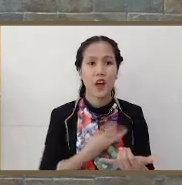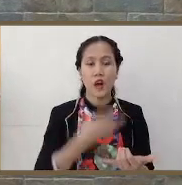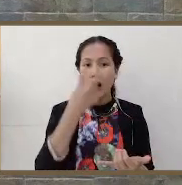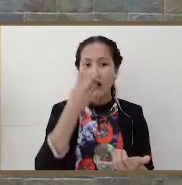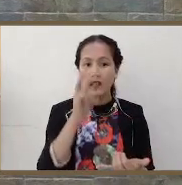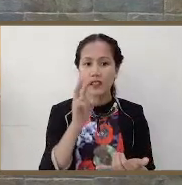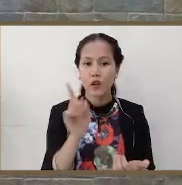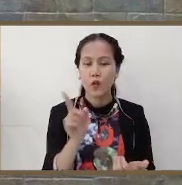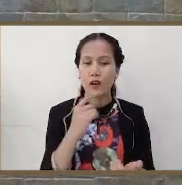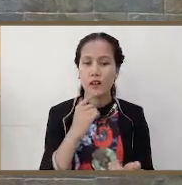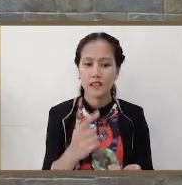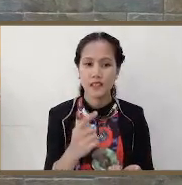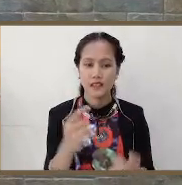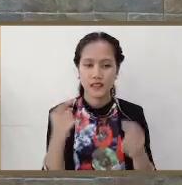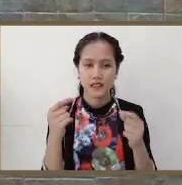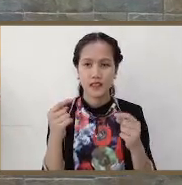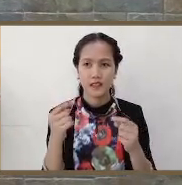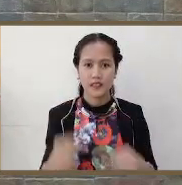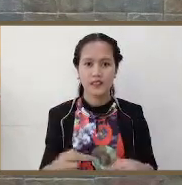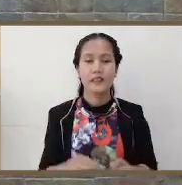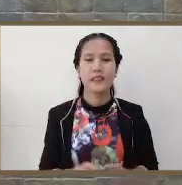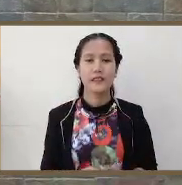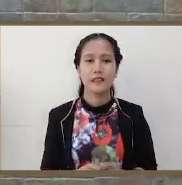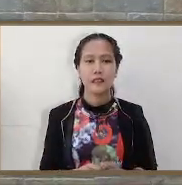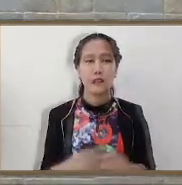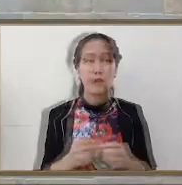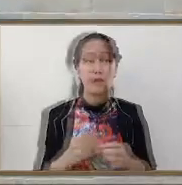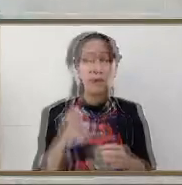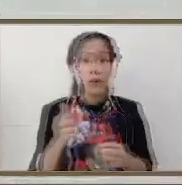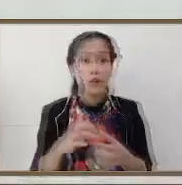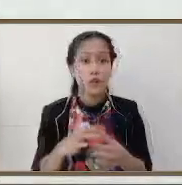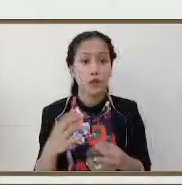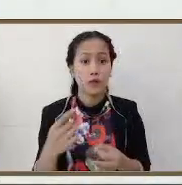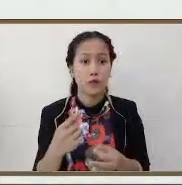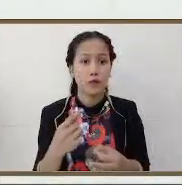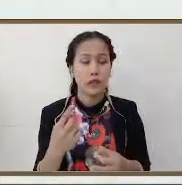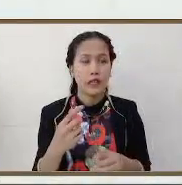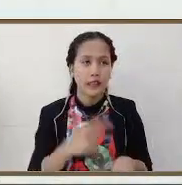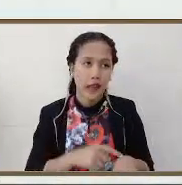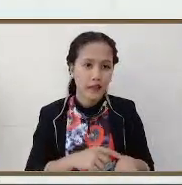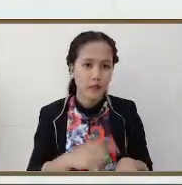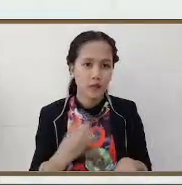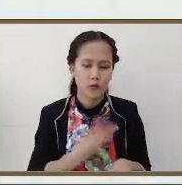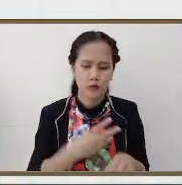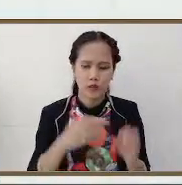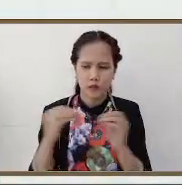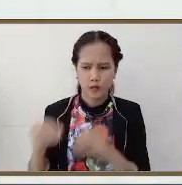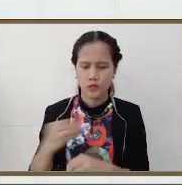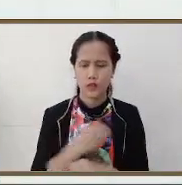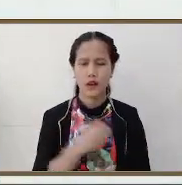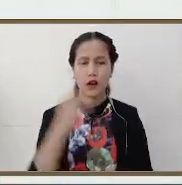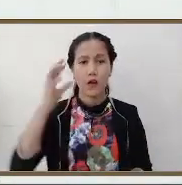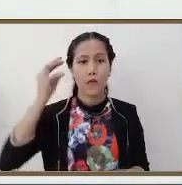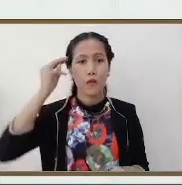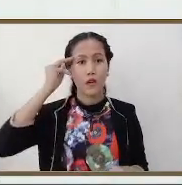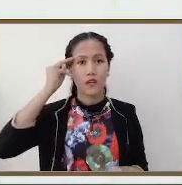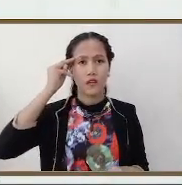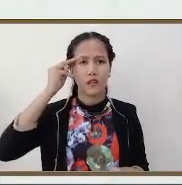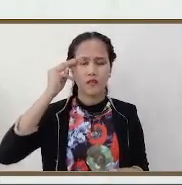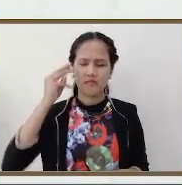po dito, most of the time, na-address natin at nailalagay natin sa isipan natin na yung mga naka-address dito ay